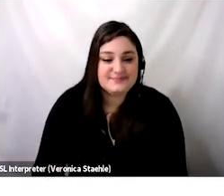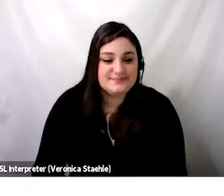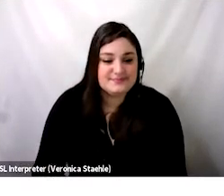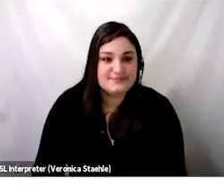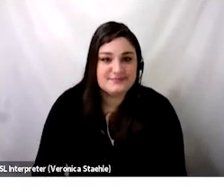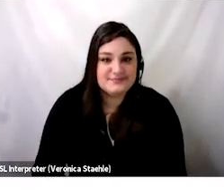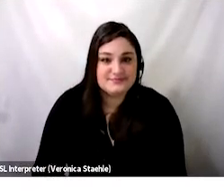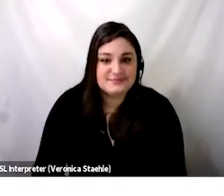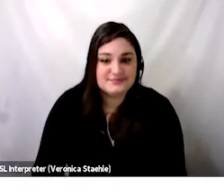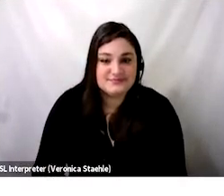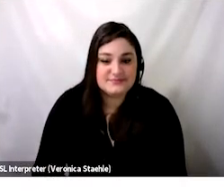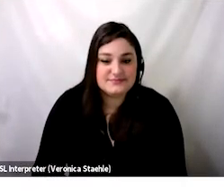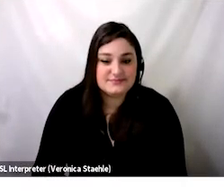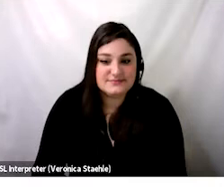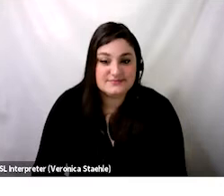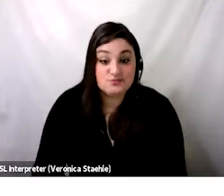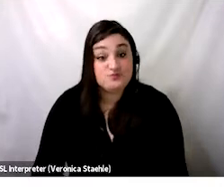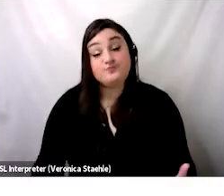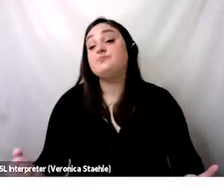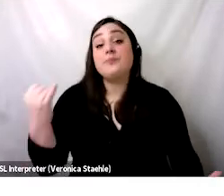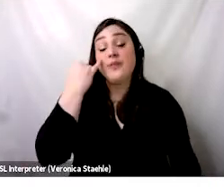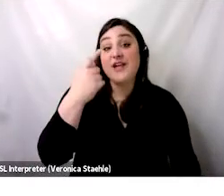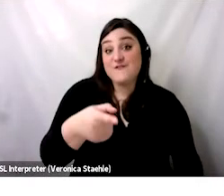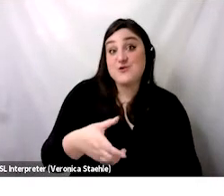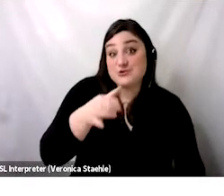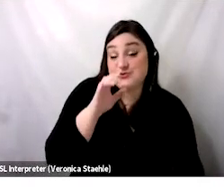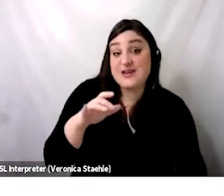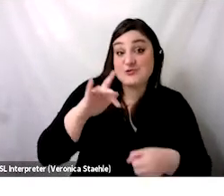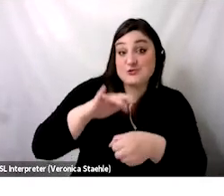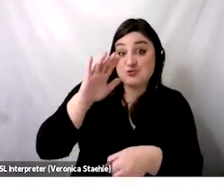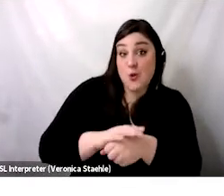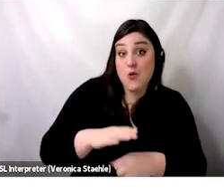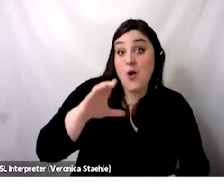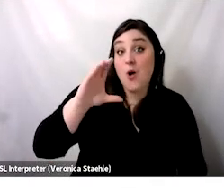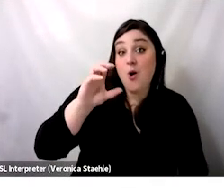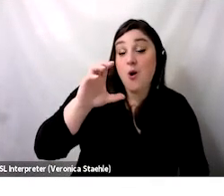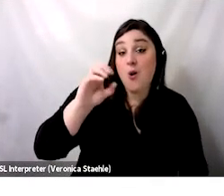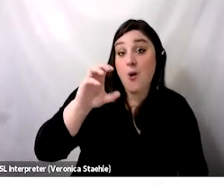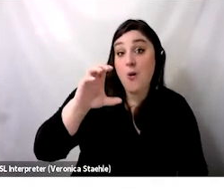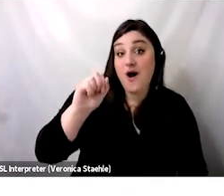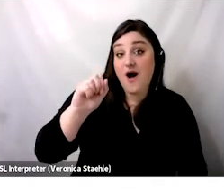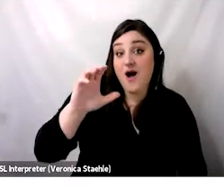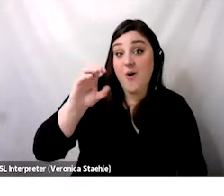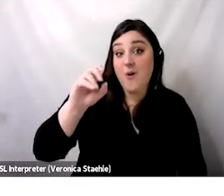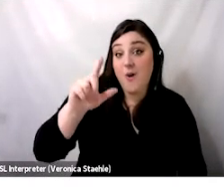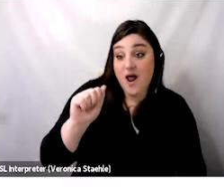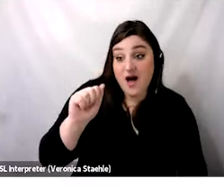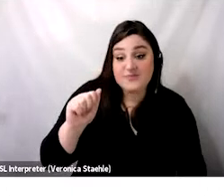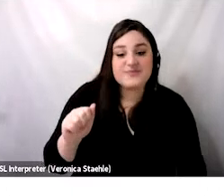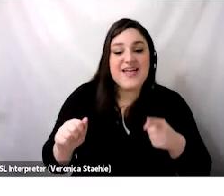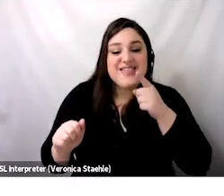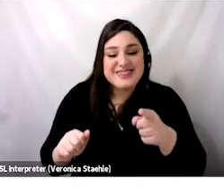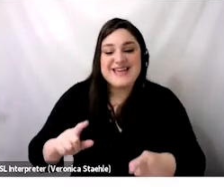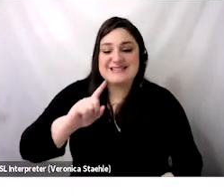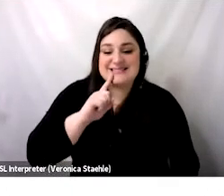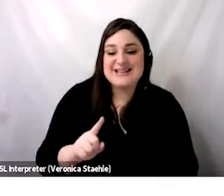Well, if you drink Coca-Cola, this is the cola nut. Coca-Cola is made of a derivative of the